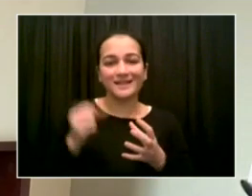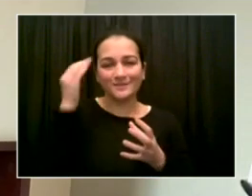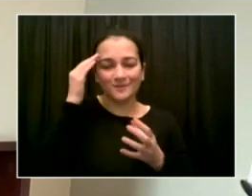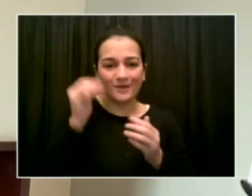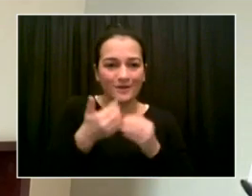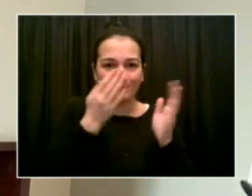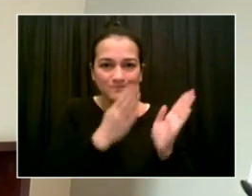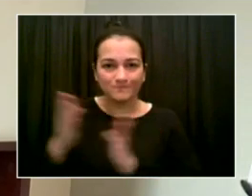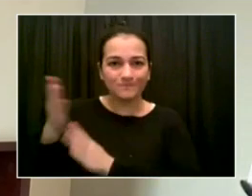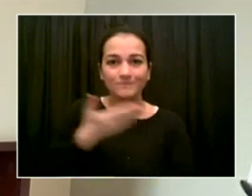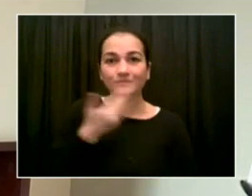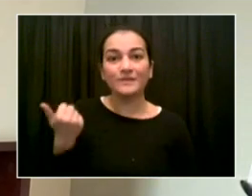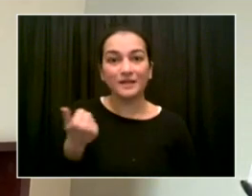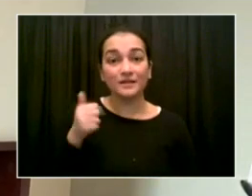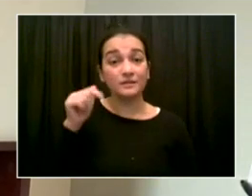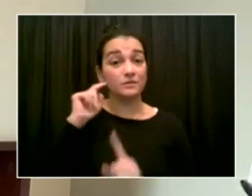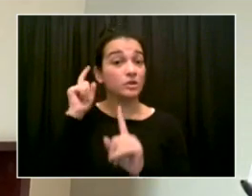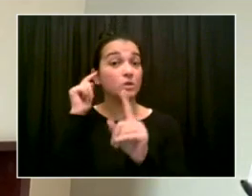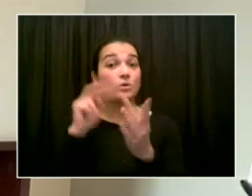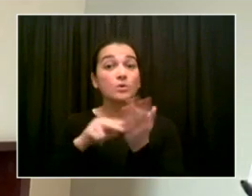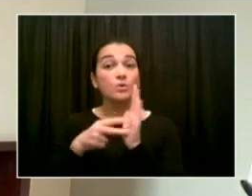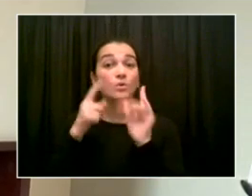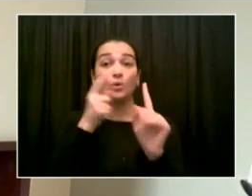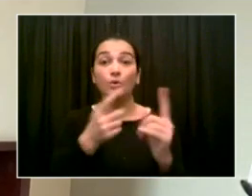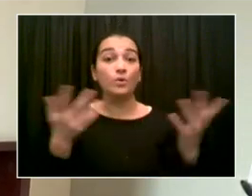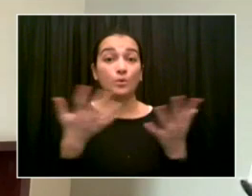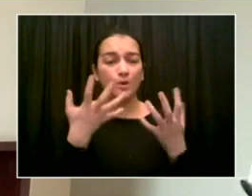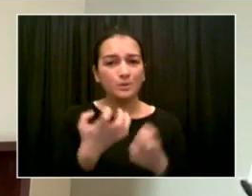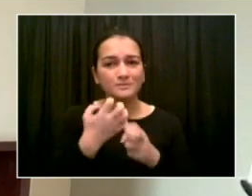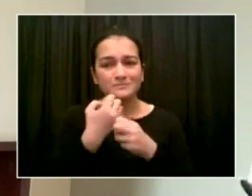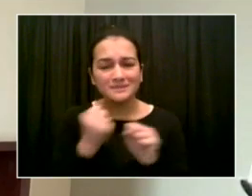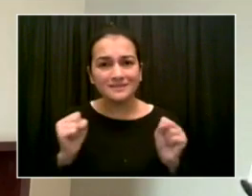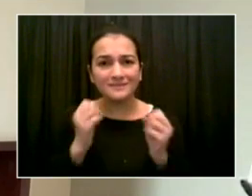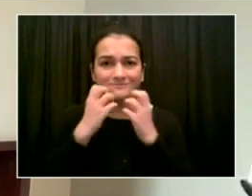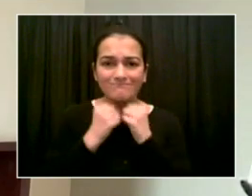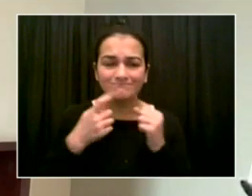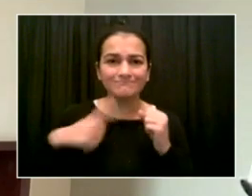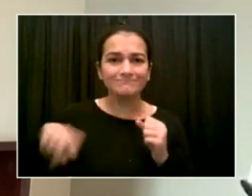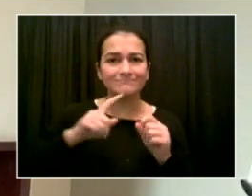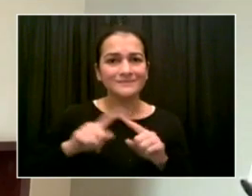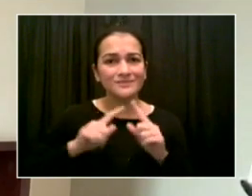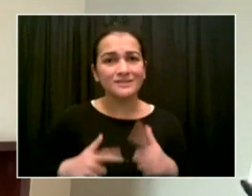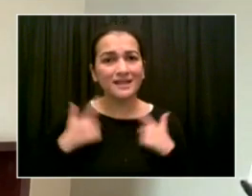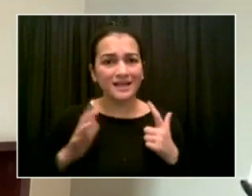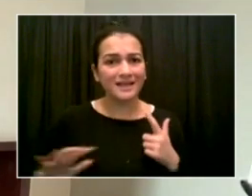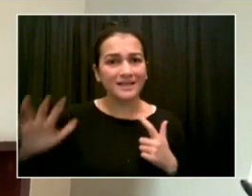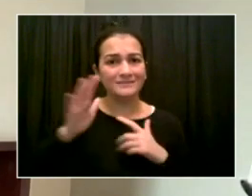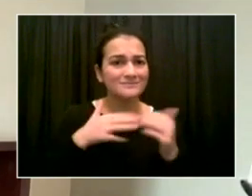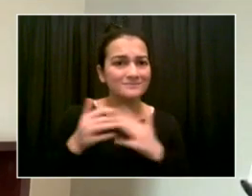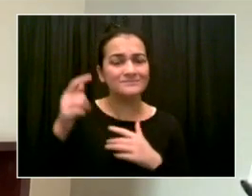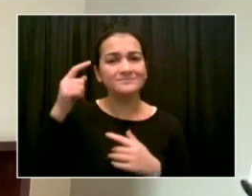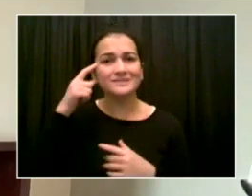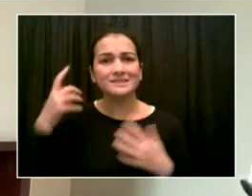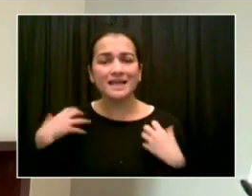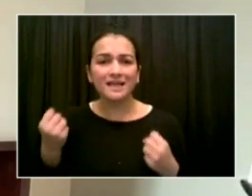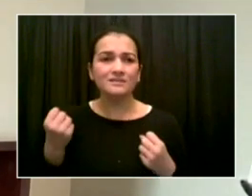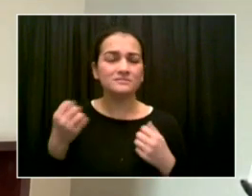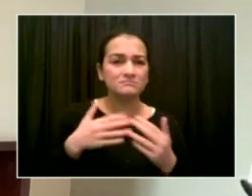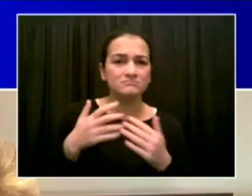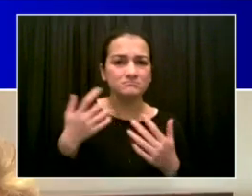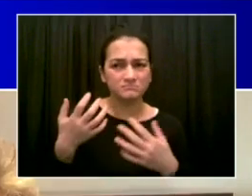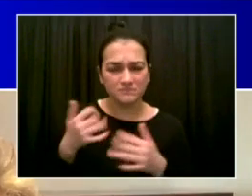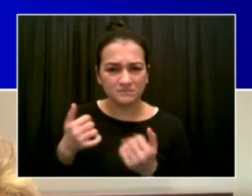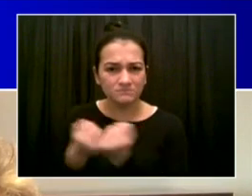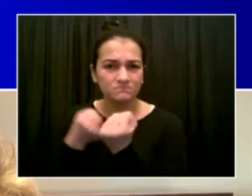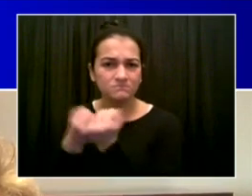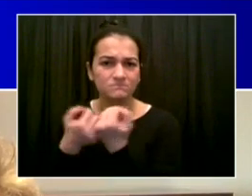thank you so much for the opportunity to be with you, and I will make sure that the roadmap that was published last week is available to anybody who'd like. Thank